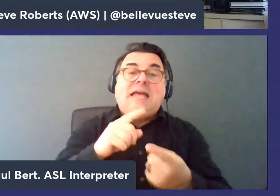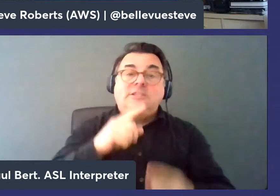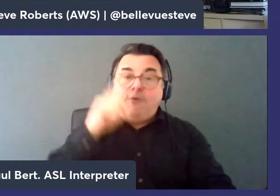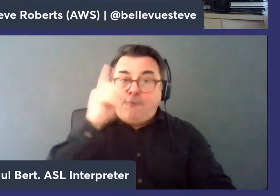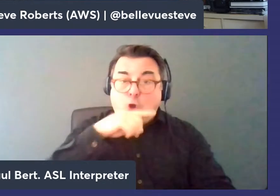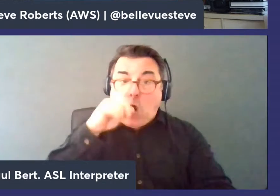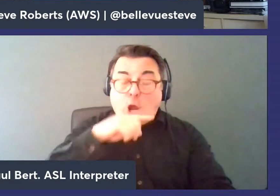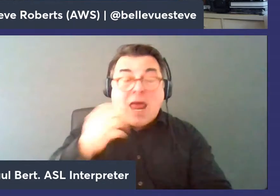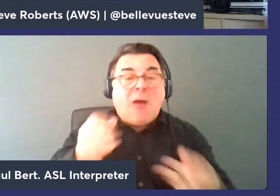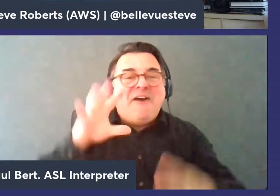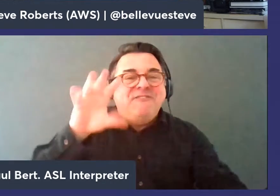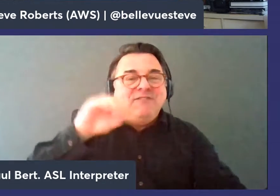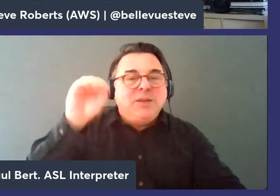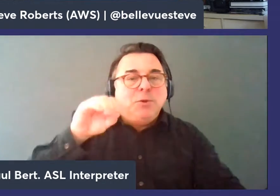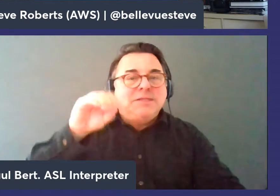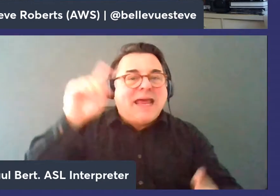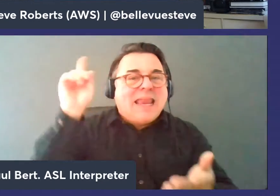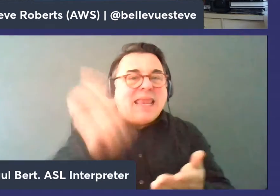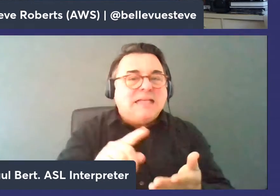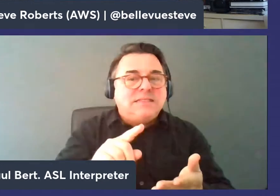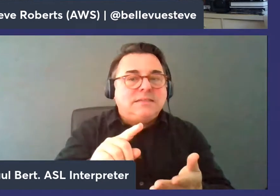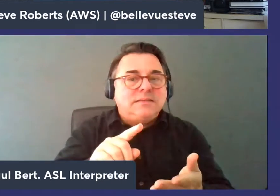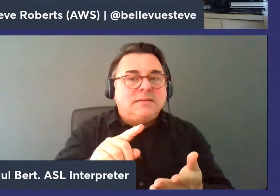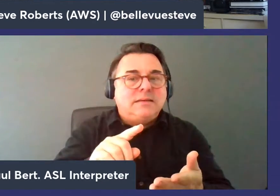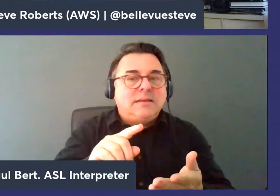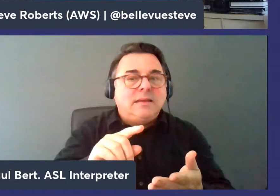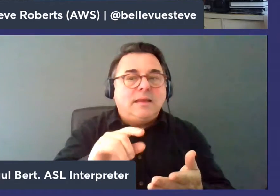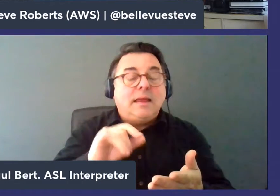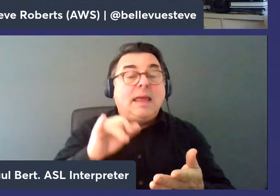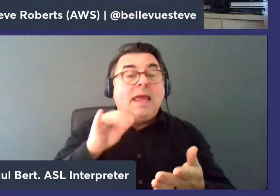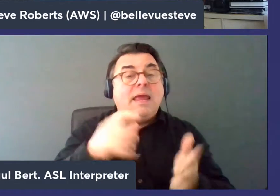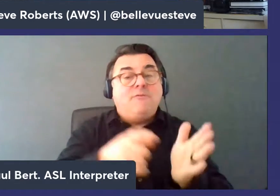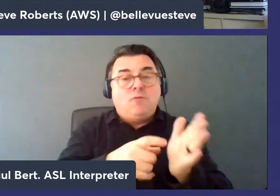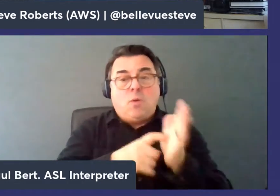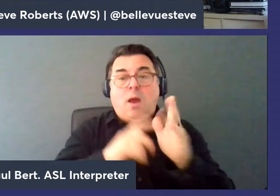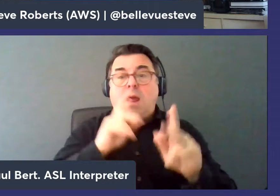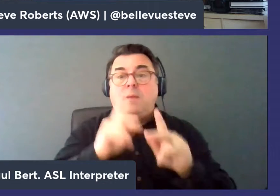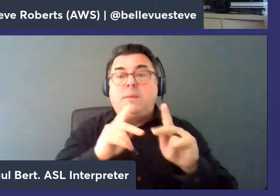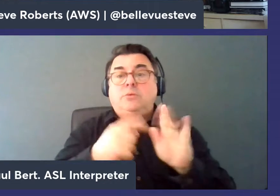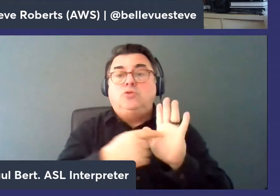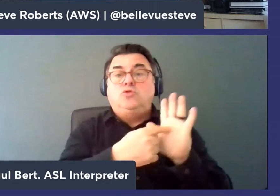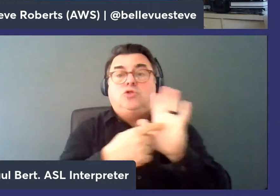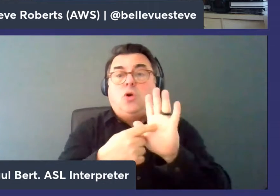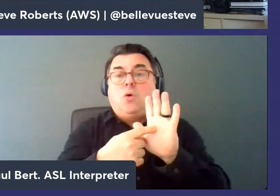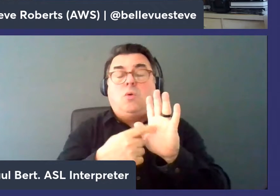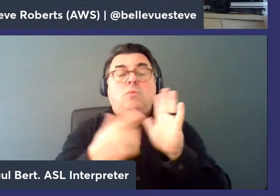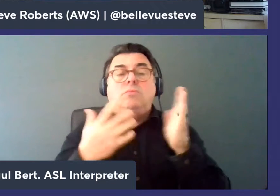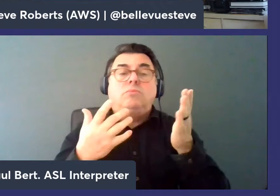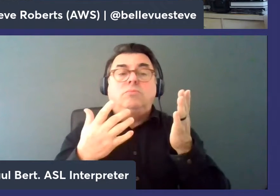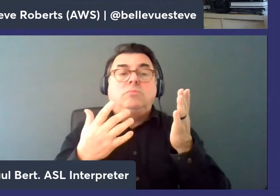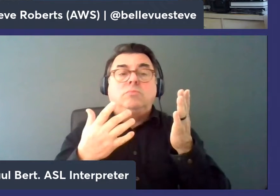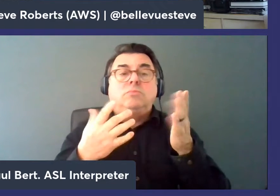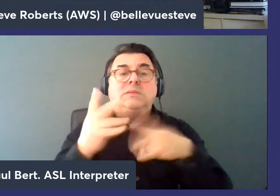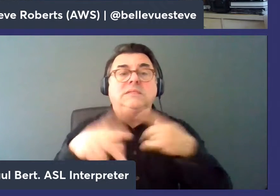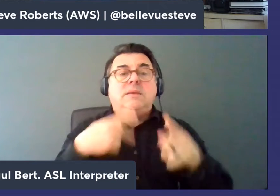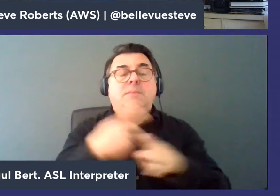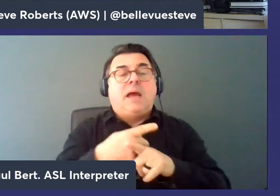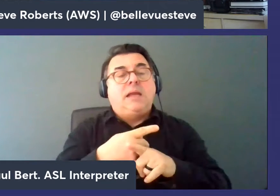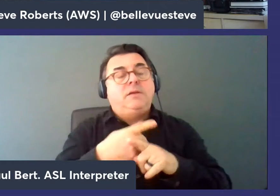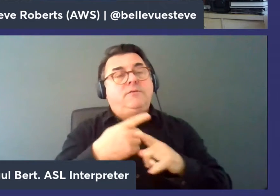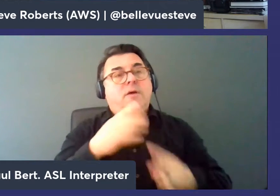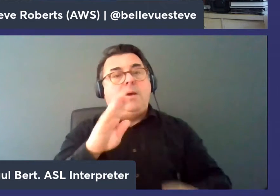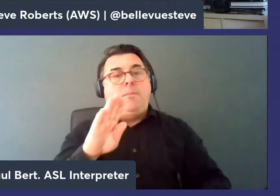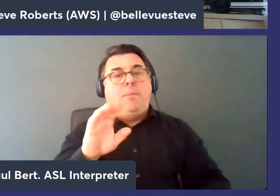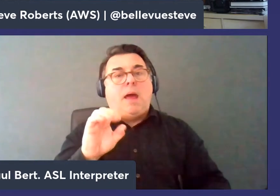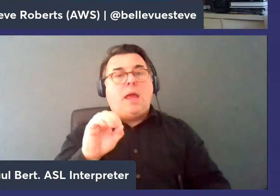much as 50% at the front door just by requiring folks to present some form of biometric screen